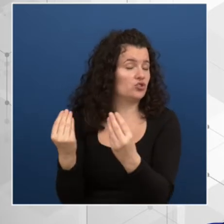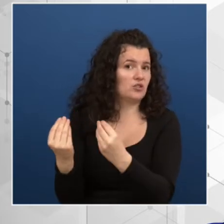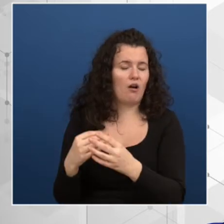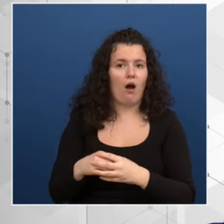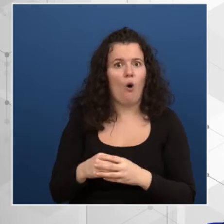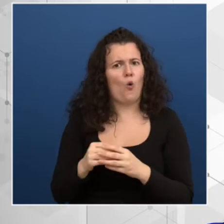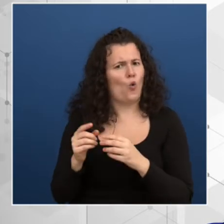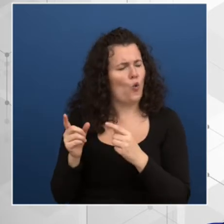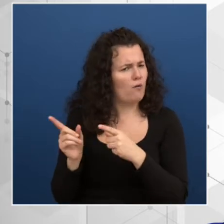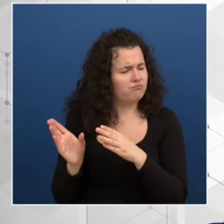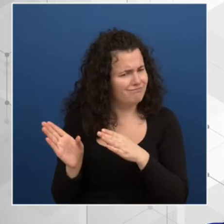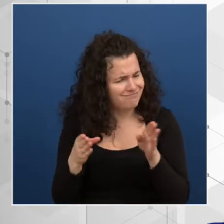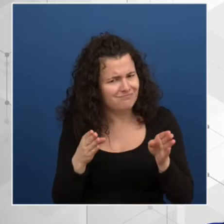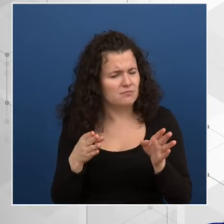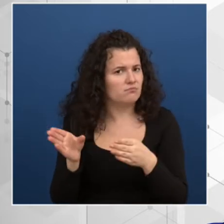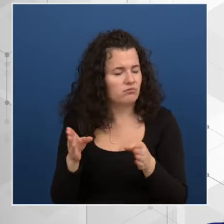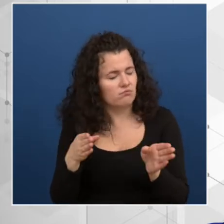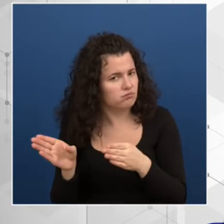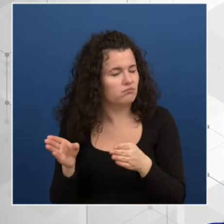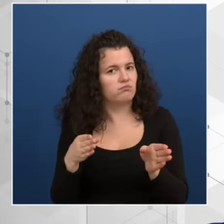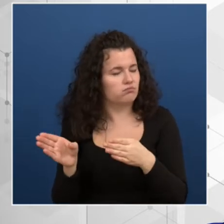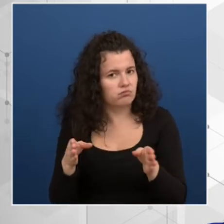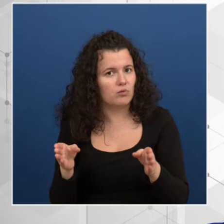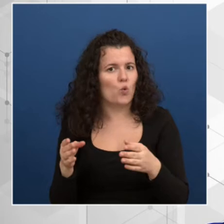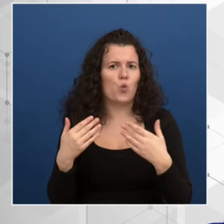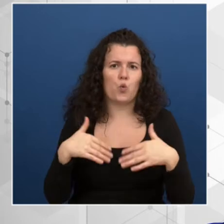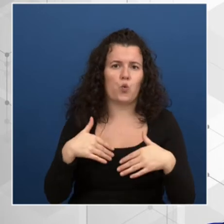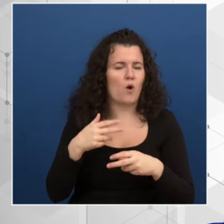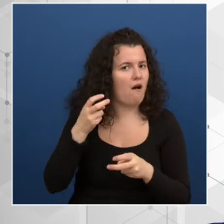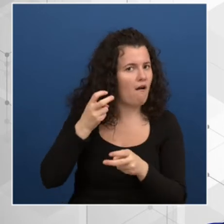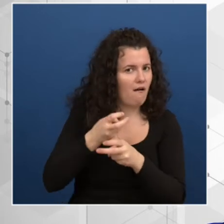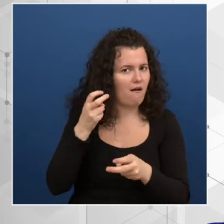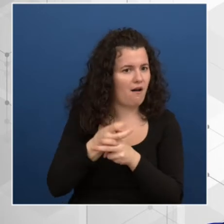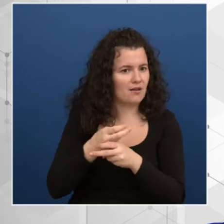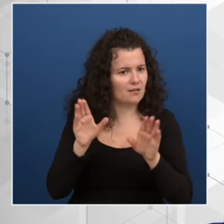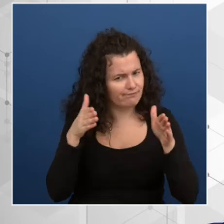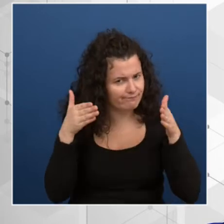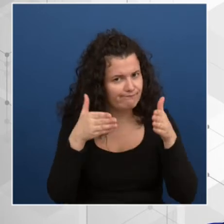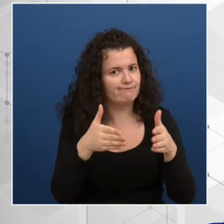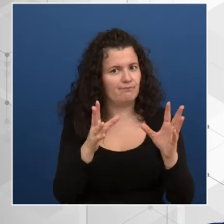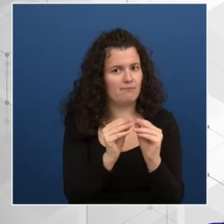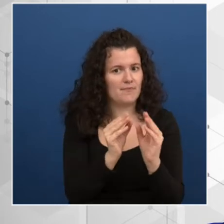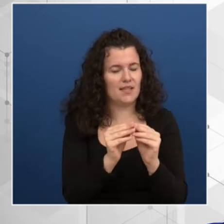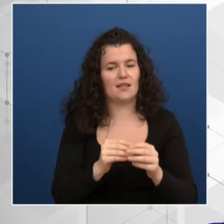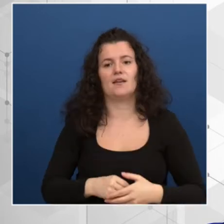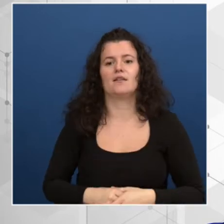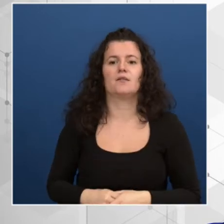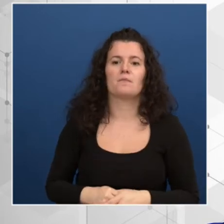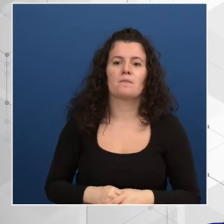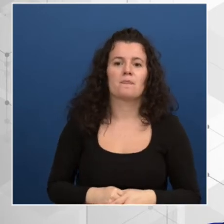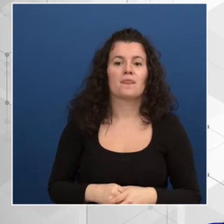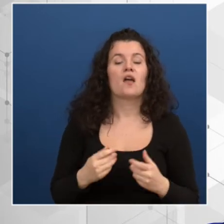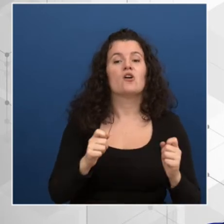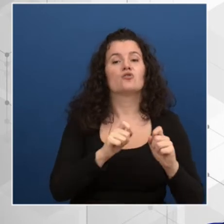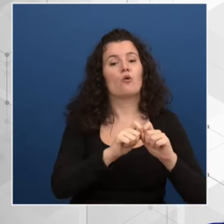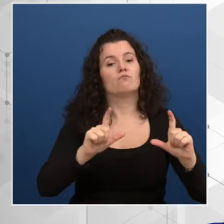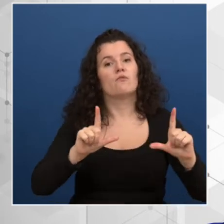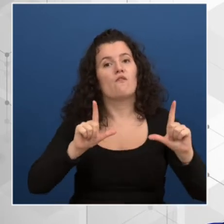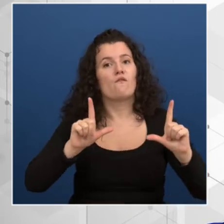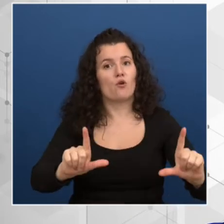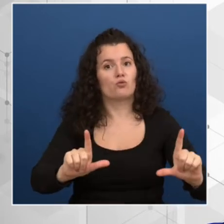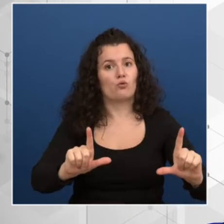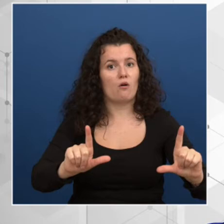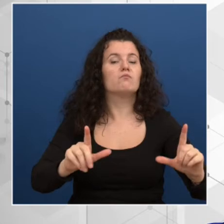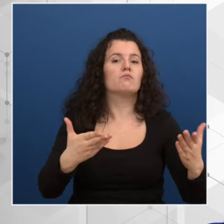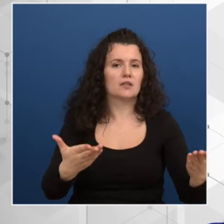to hear or even just focus. Make sure you use image descriptions for GIFs and photos in any meetings as well. And really